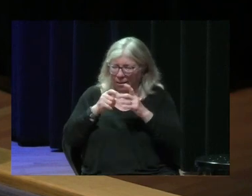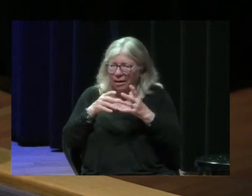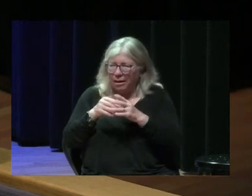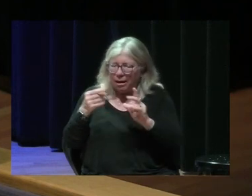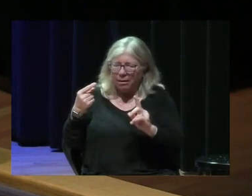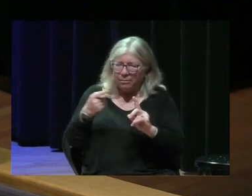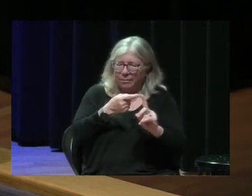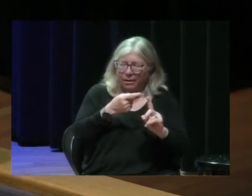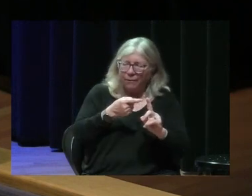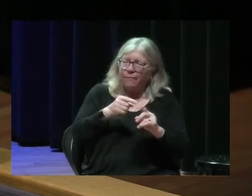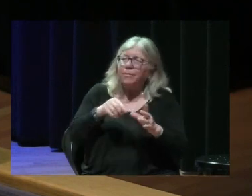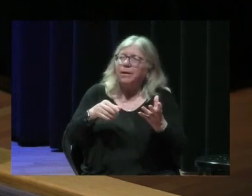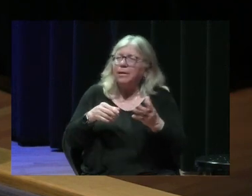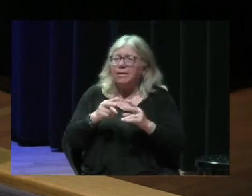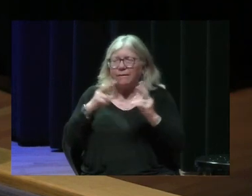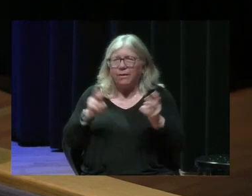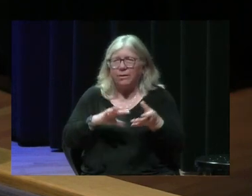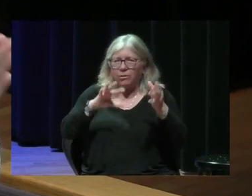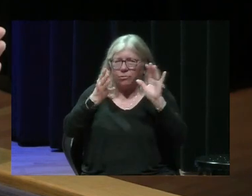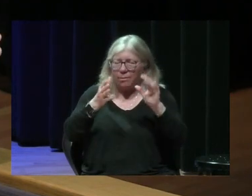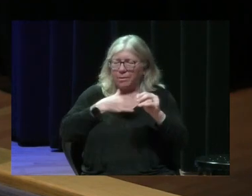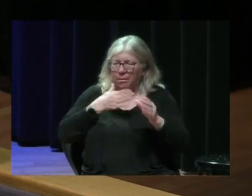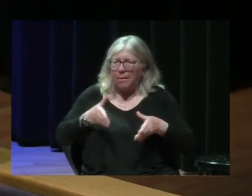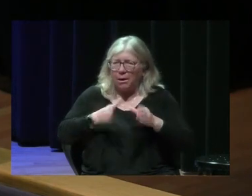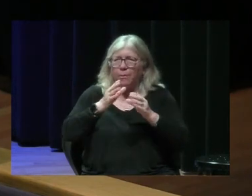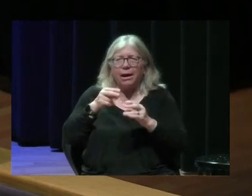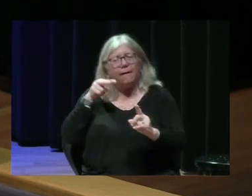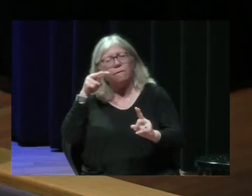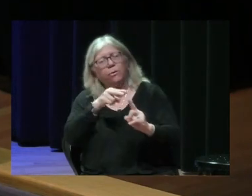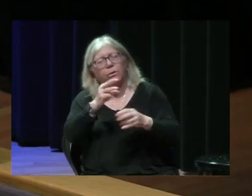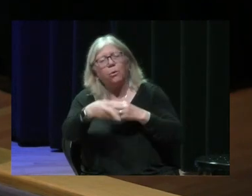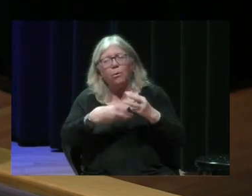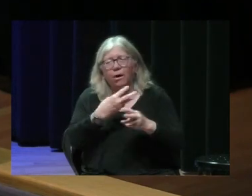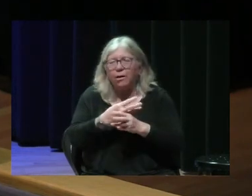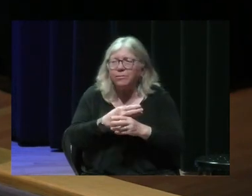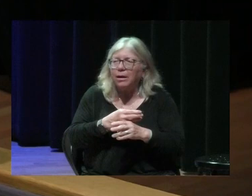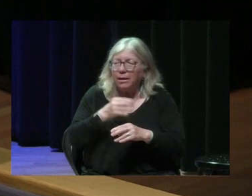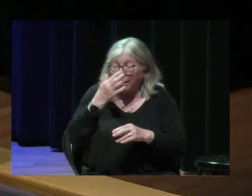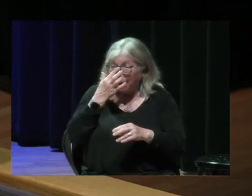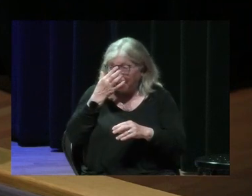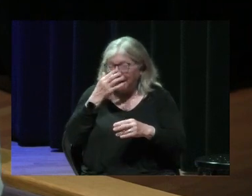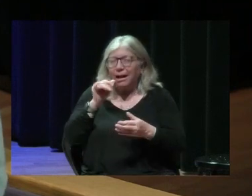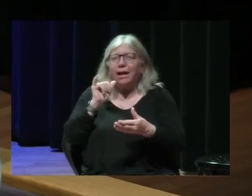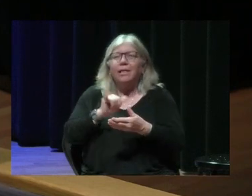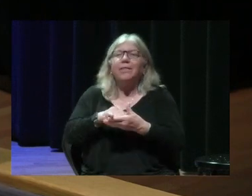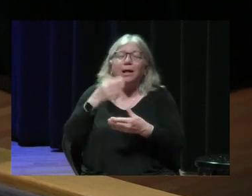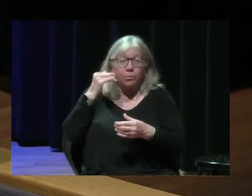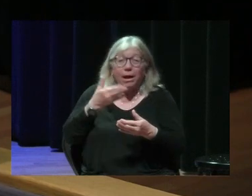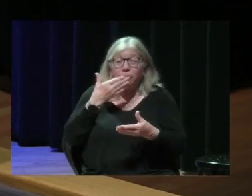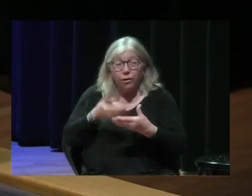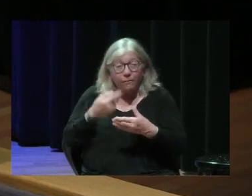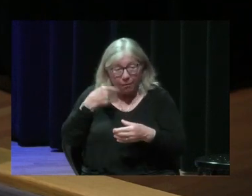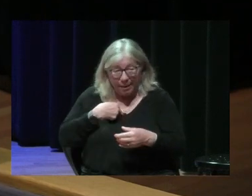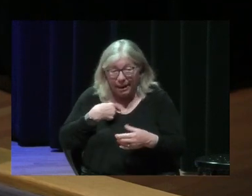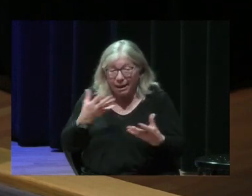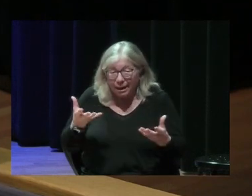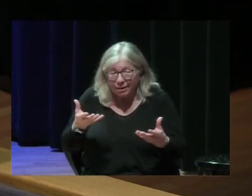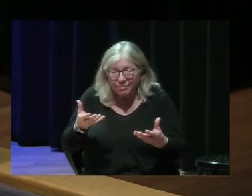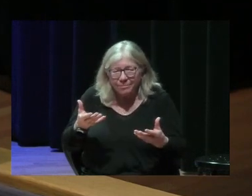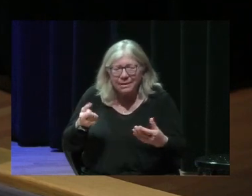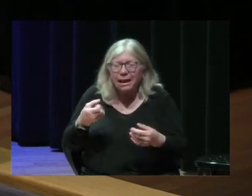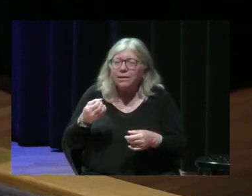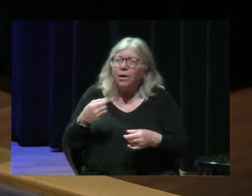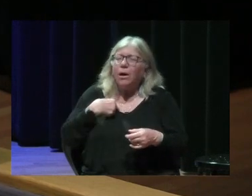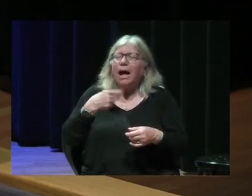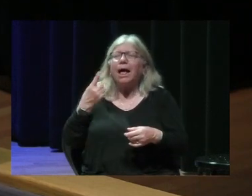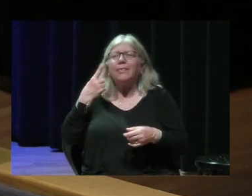guy who likes books like this and they're very disruptive to my way of viewing the world. That's why they're good for me though. And so